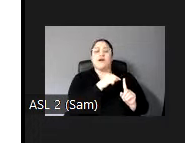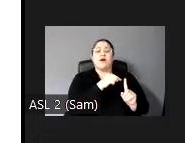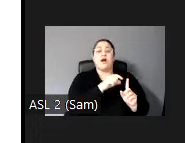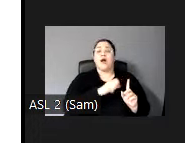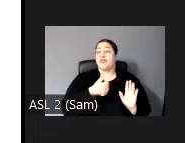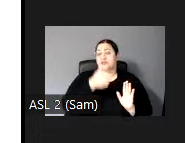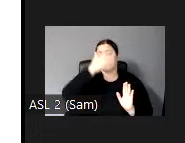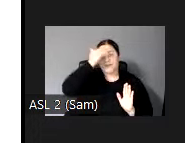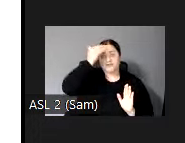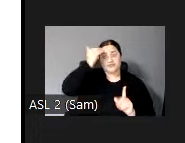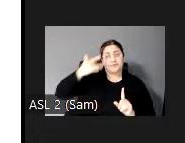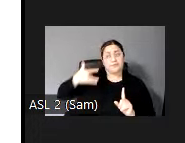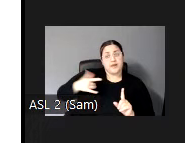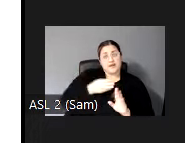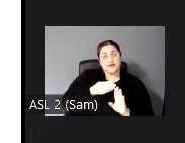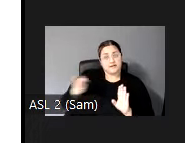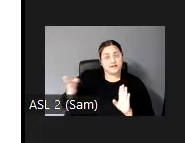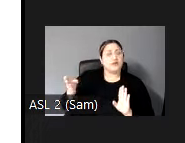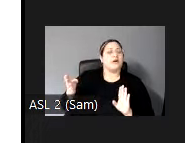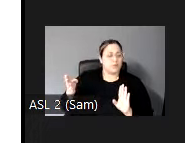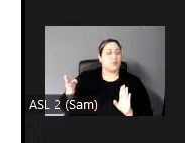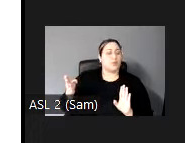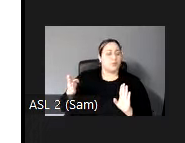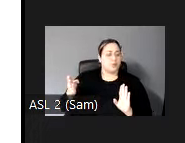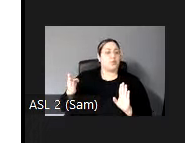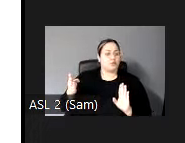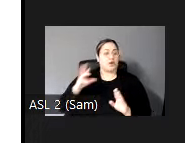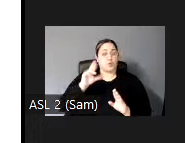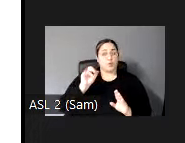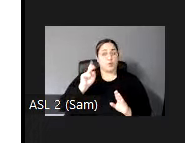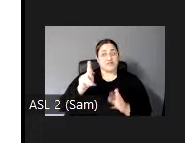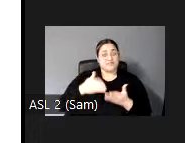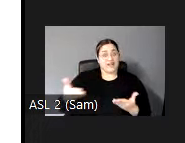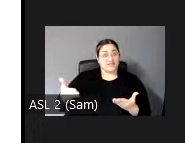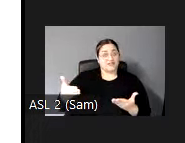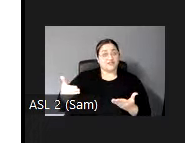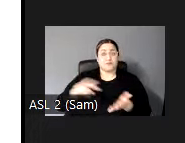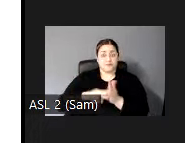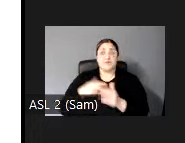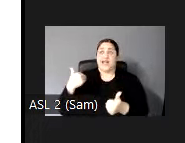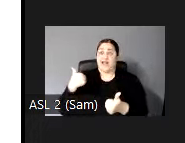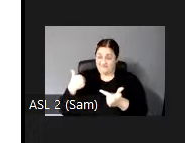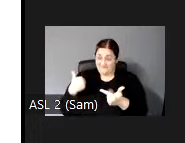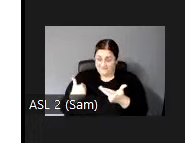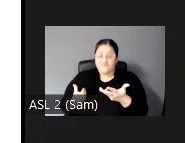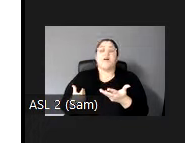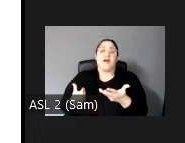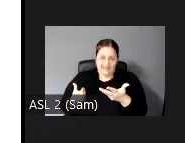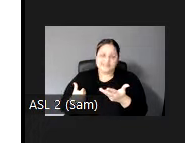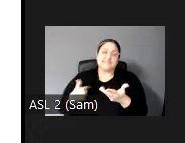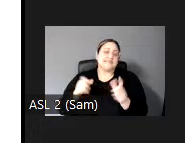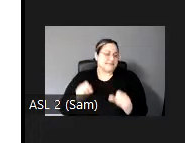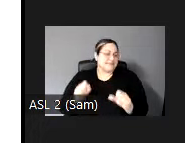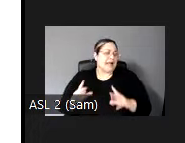actually have significant numbers of modifiable risk factors, which means that if we adjust our way of living, that we may be